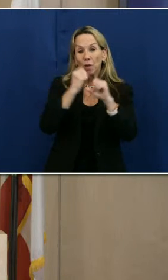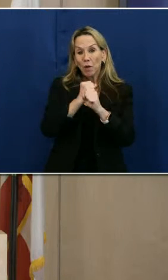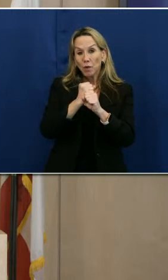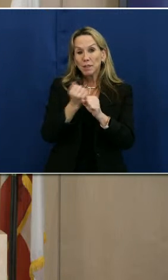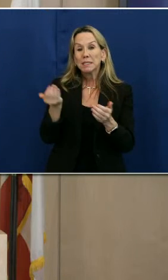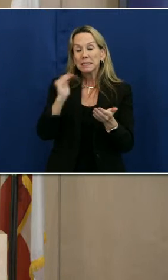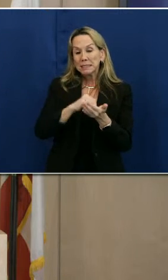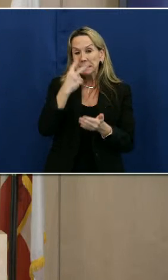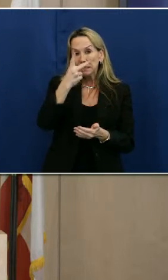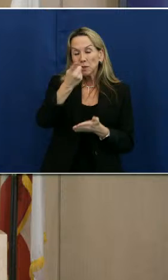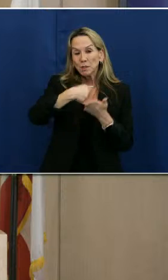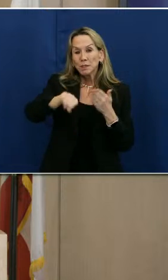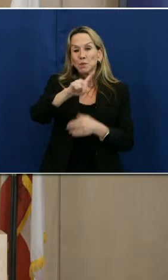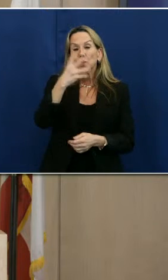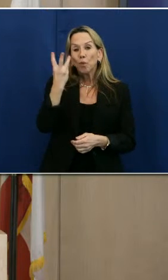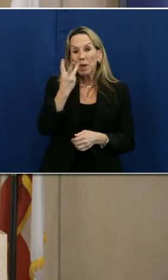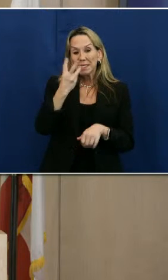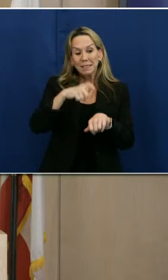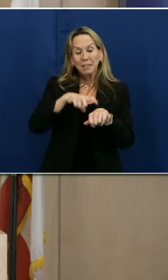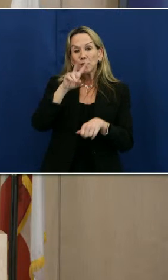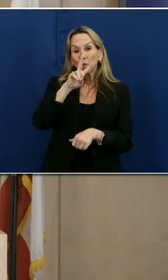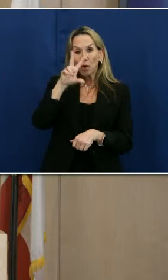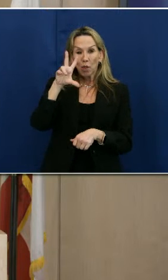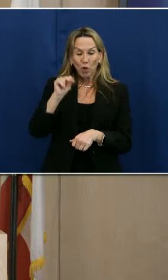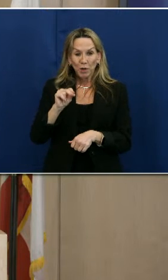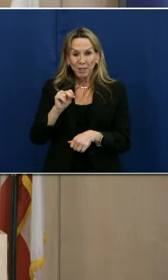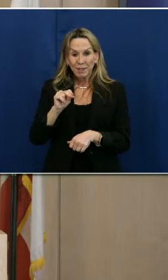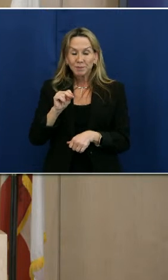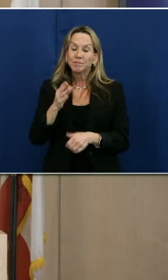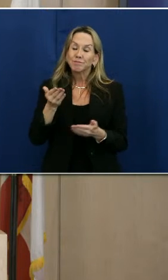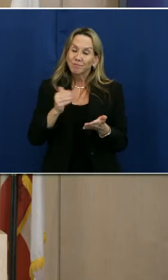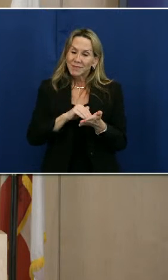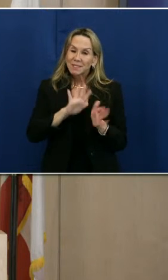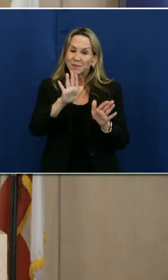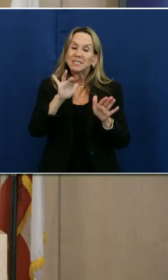back here next Wednesday at 2:30. And again,